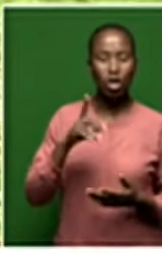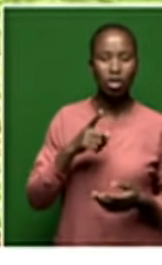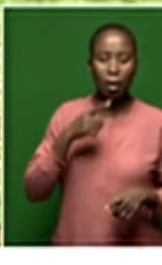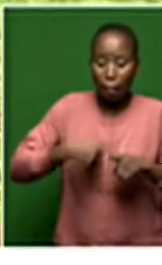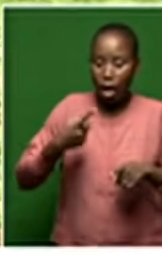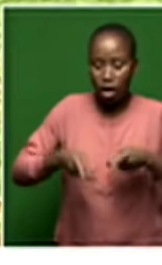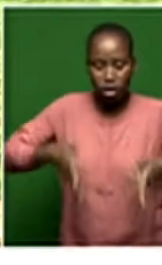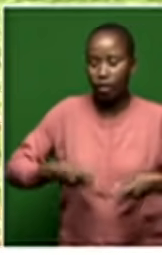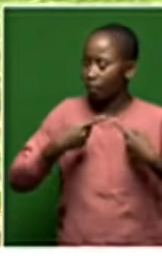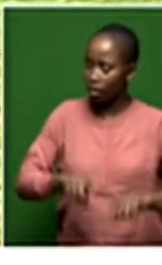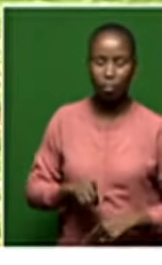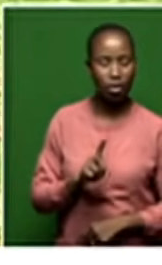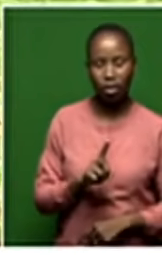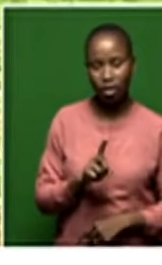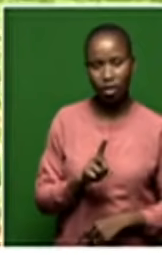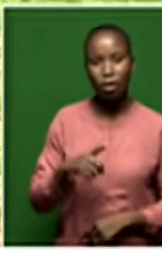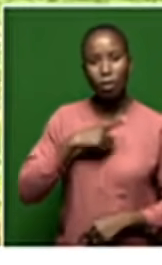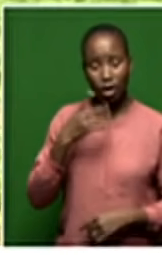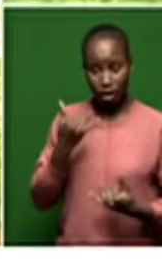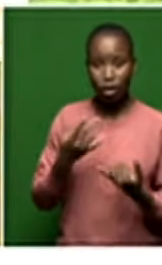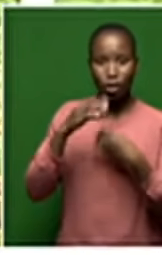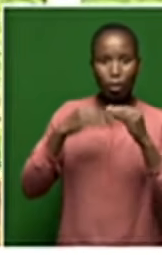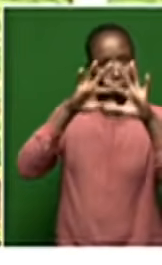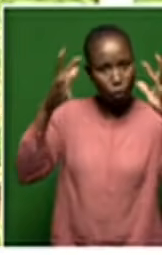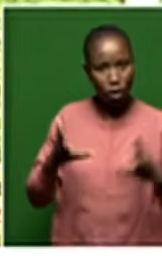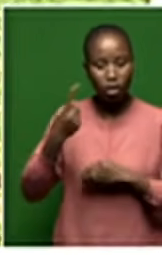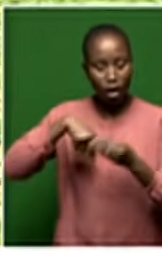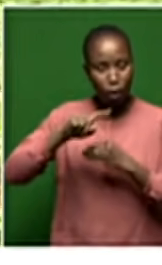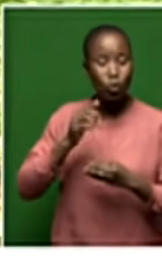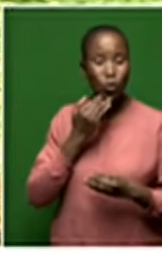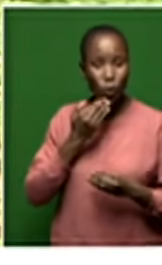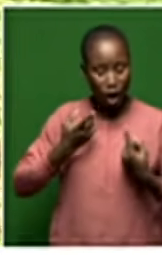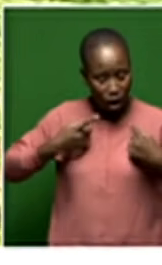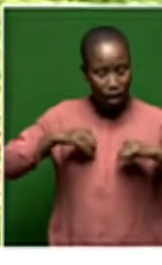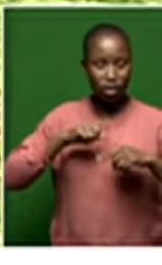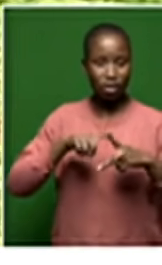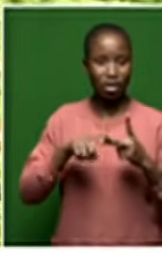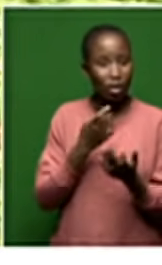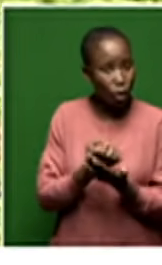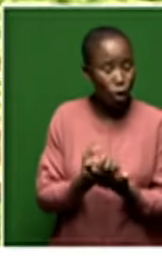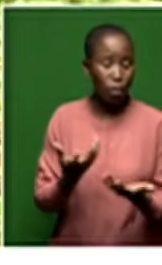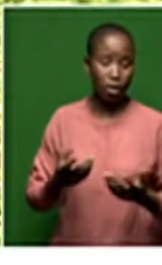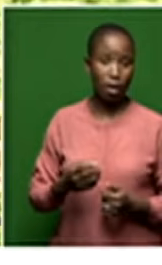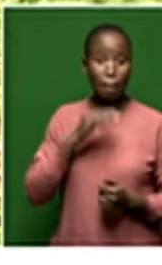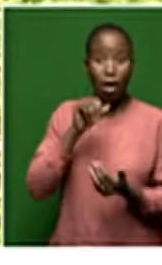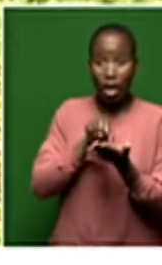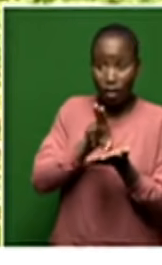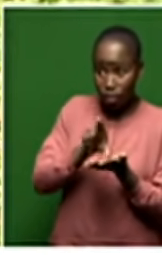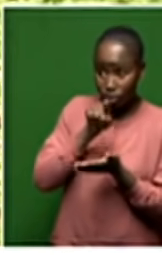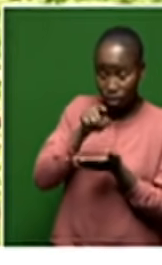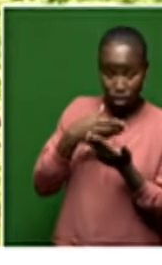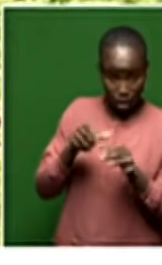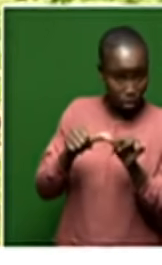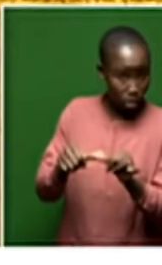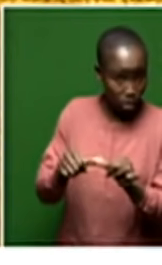here. We're dealing with the perceptions of the world about us, about our economy, whether or not we're a reliable investment destination. And we